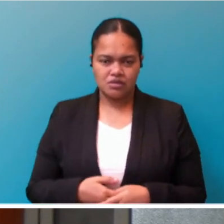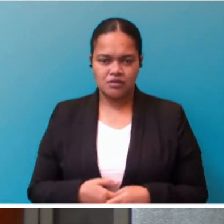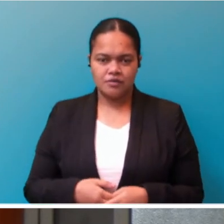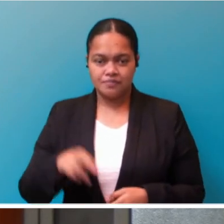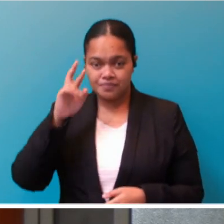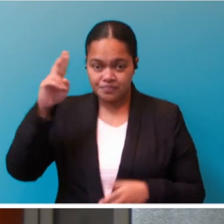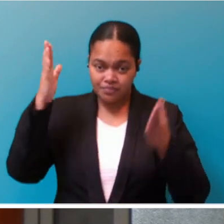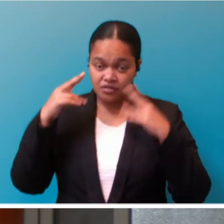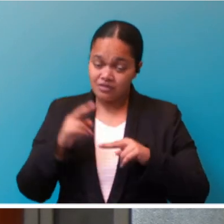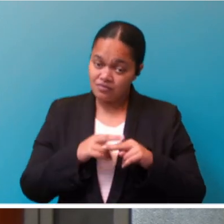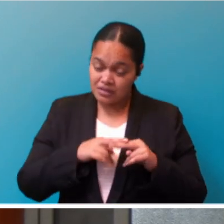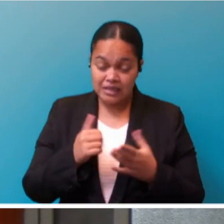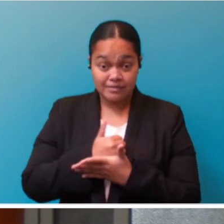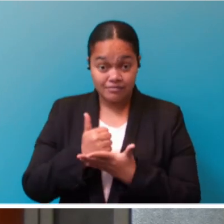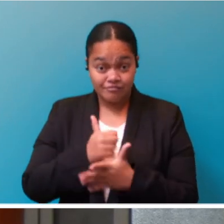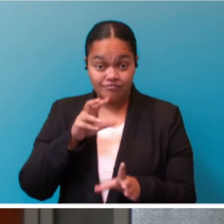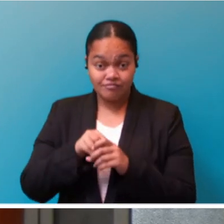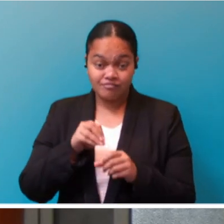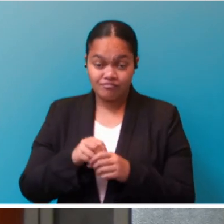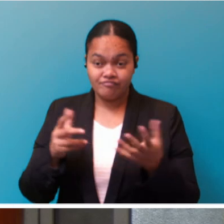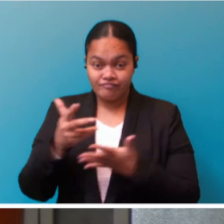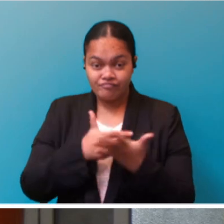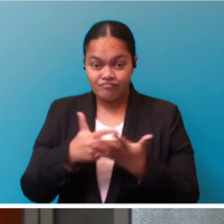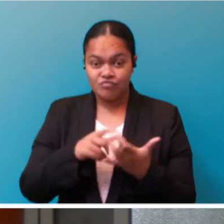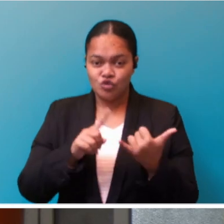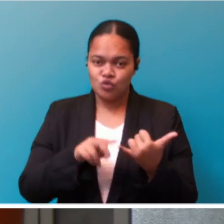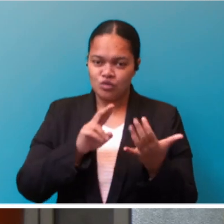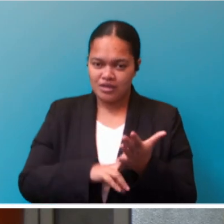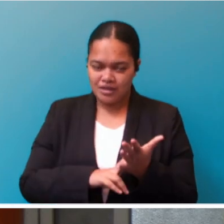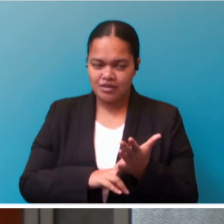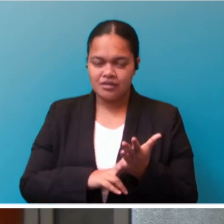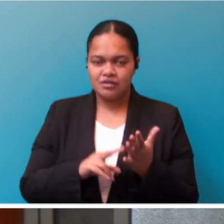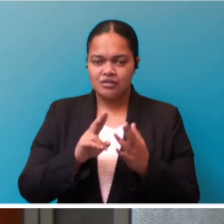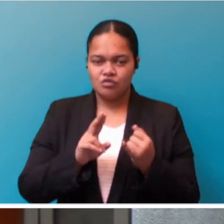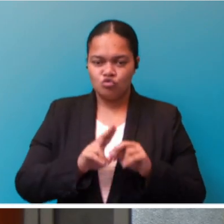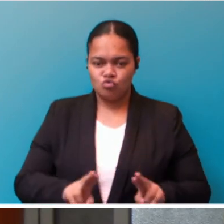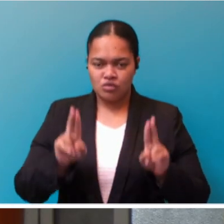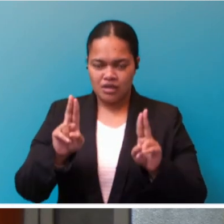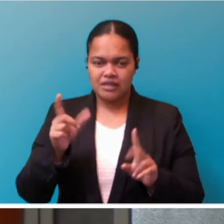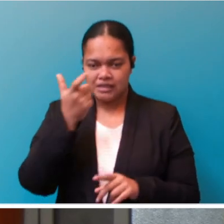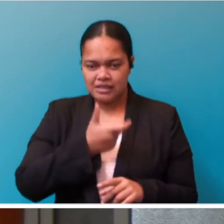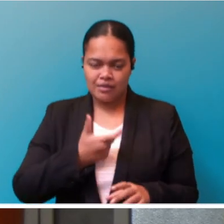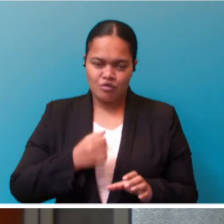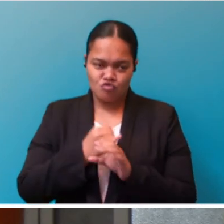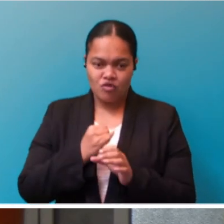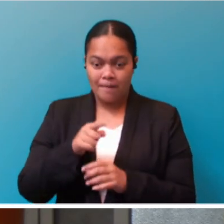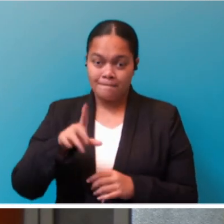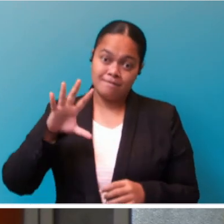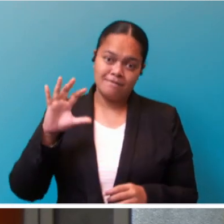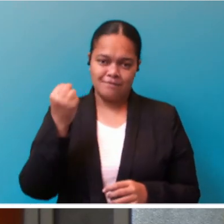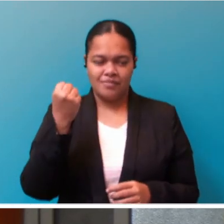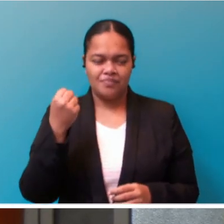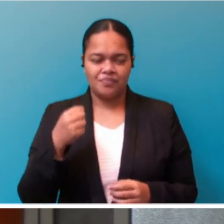Mr. Speaker, Fiji has been actively involved in negotiations of the UN Convention Against Cybercrime. This was successfully negotiated and is the